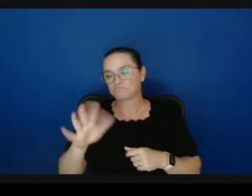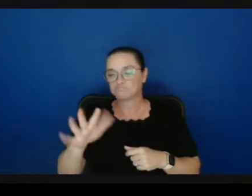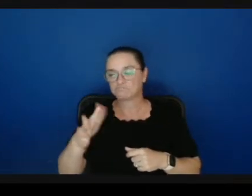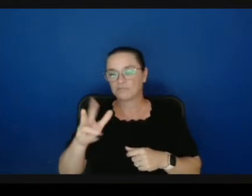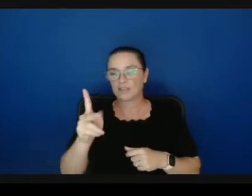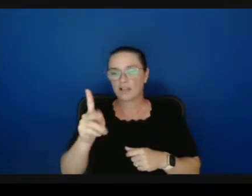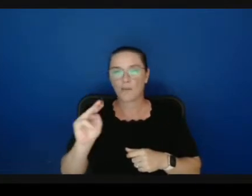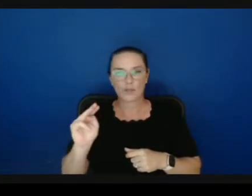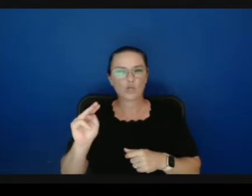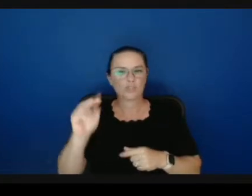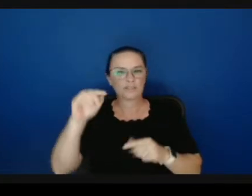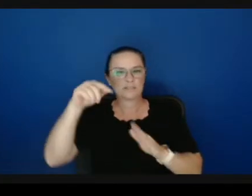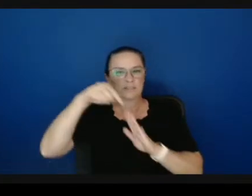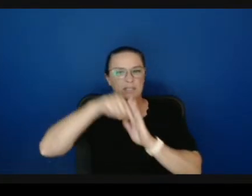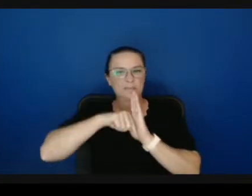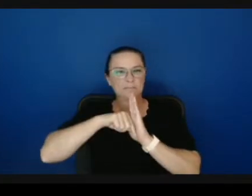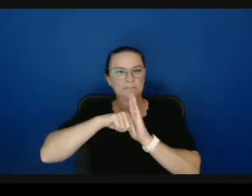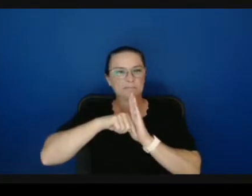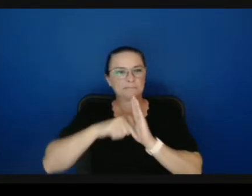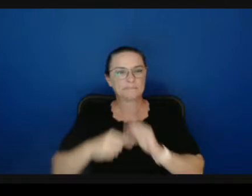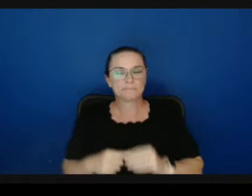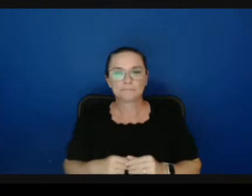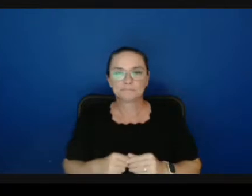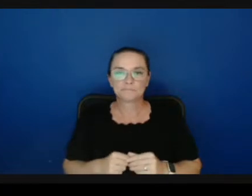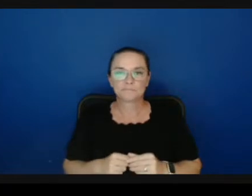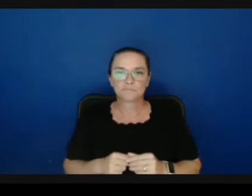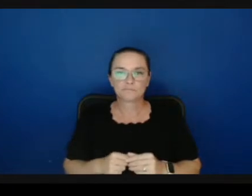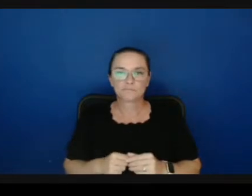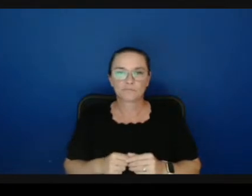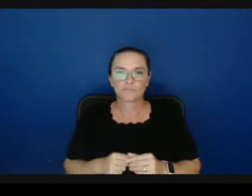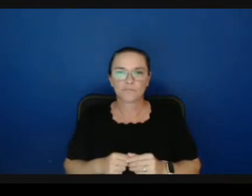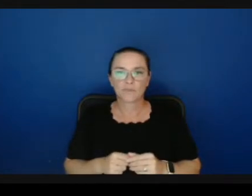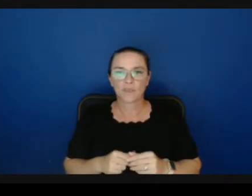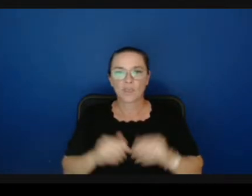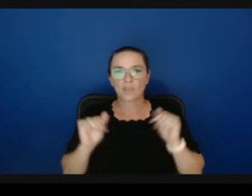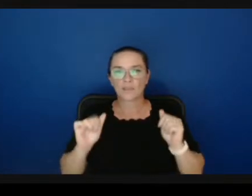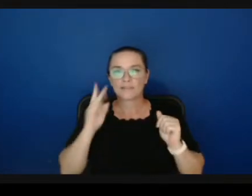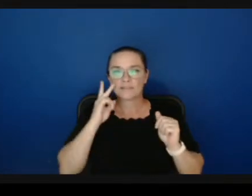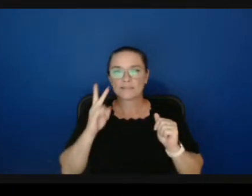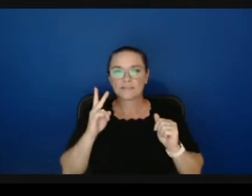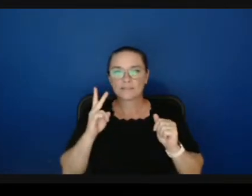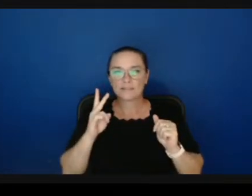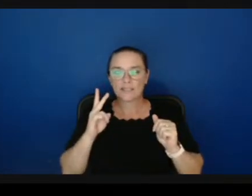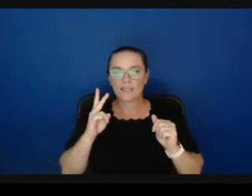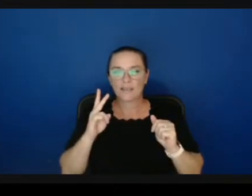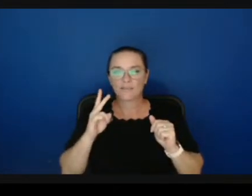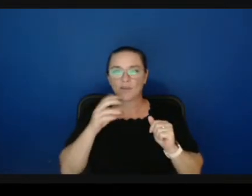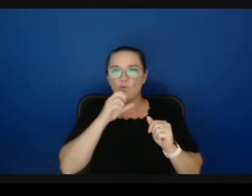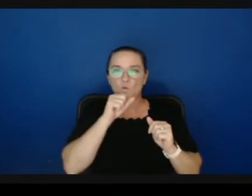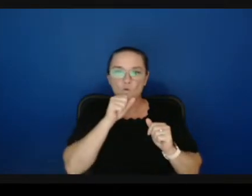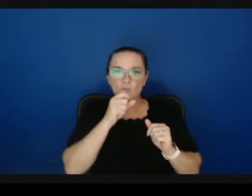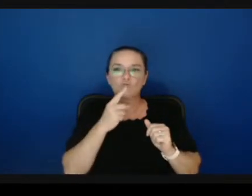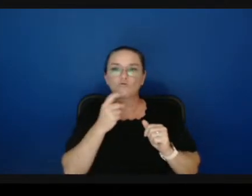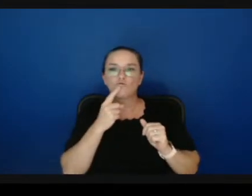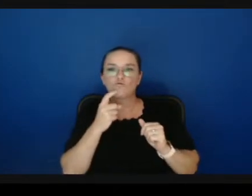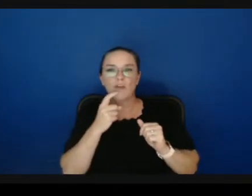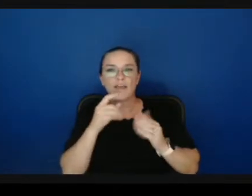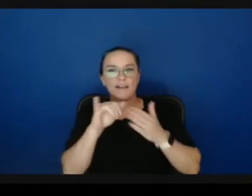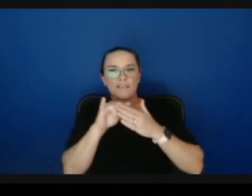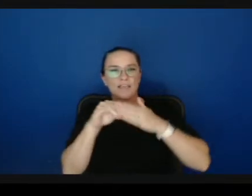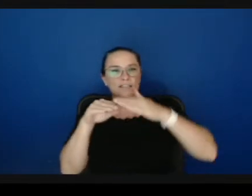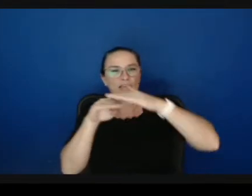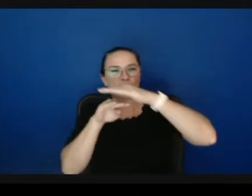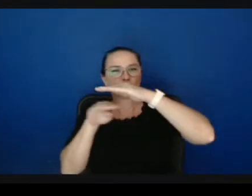say it wrong? Maybe it was a little shallower than that. And you can see the pattern of the orange and reds being the shallower events